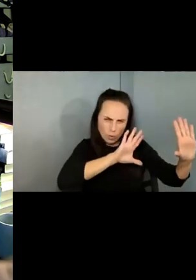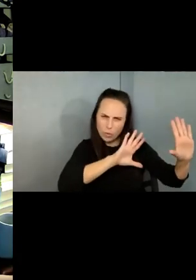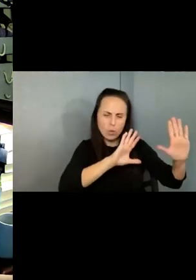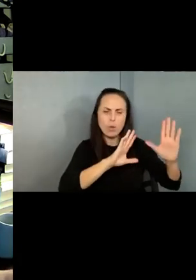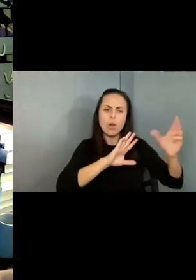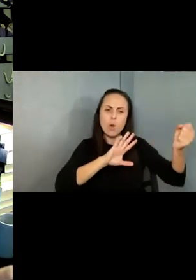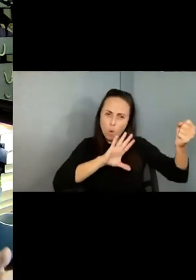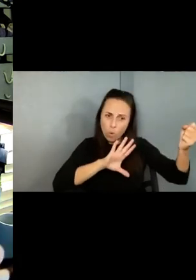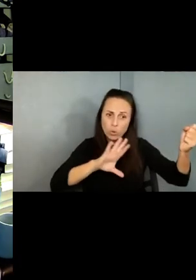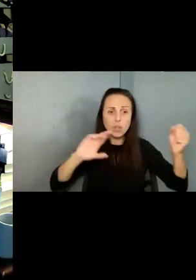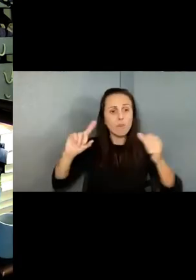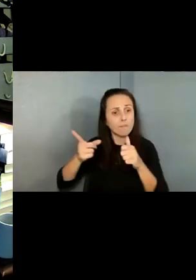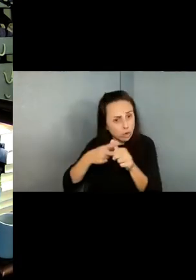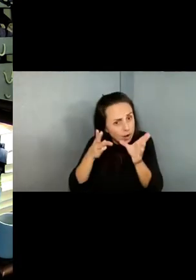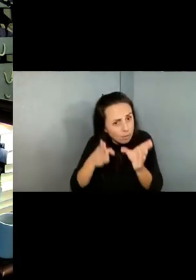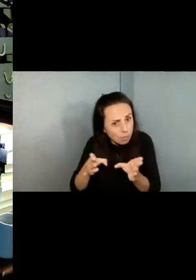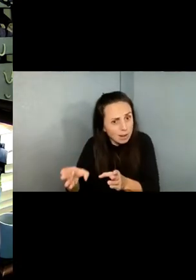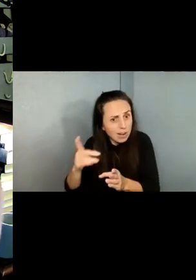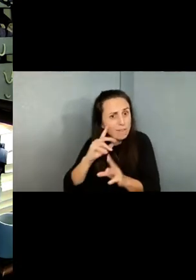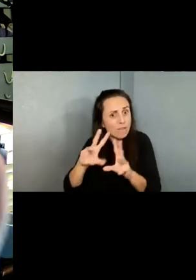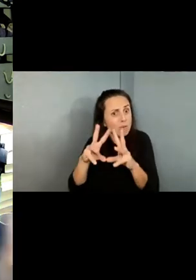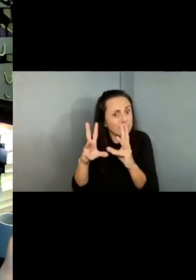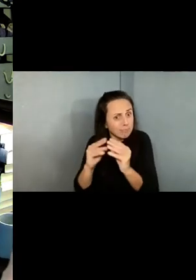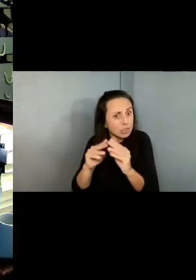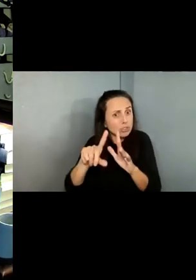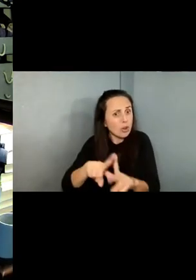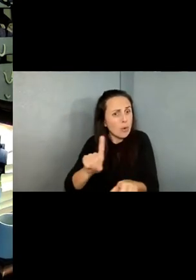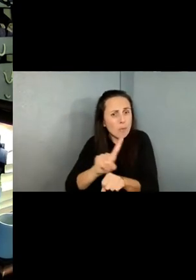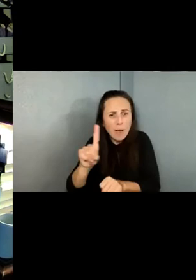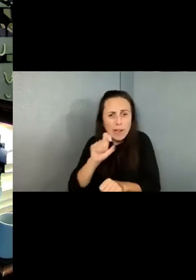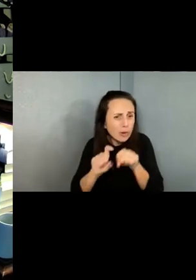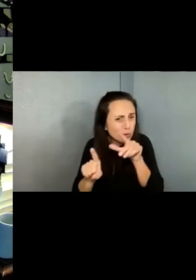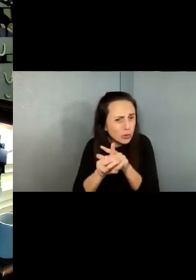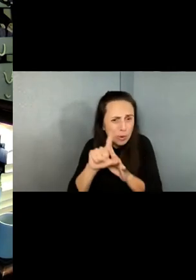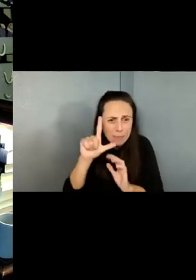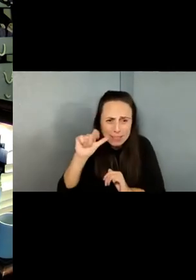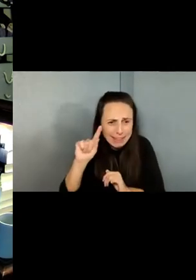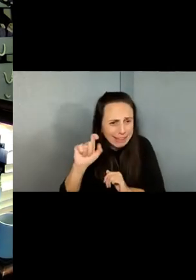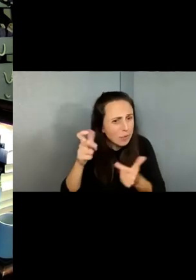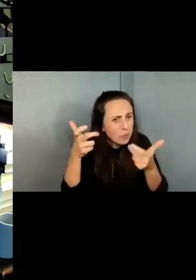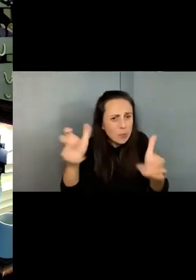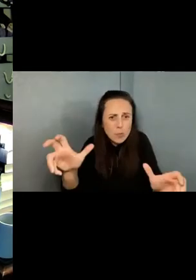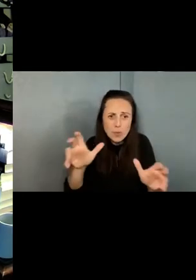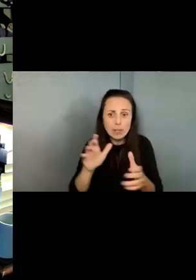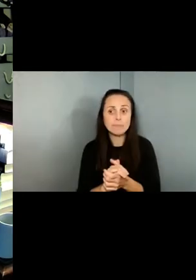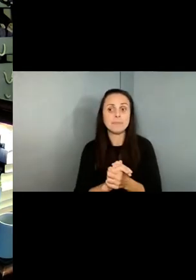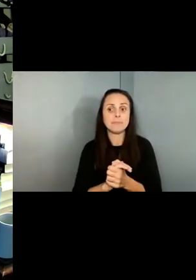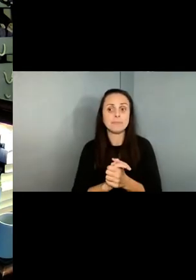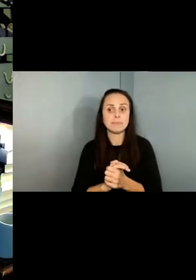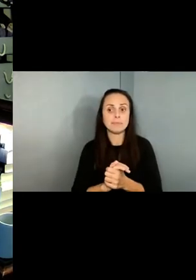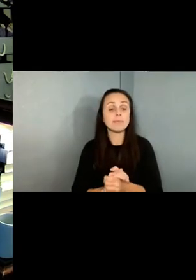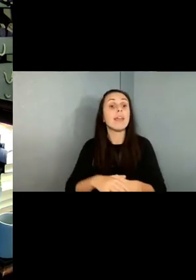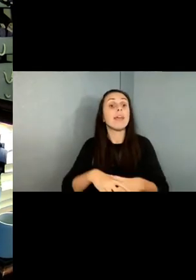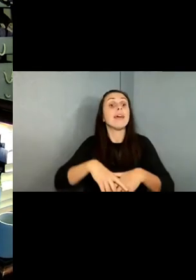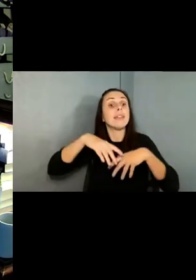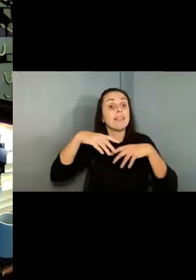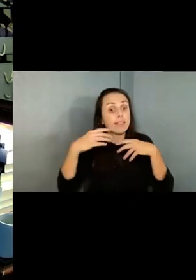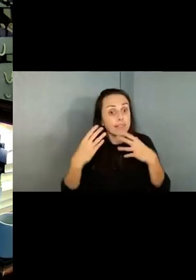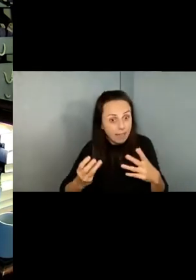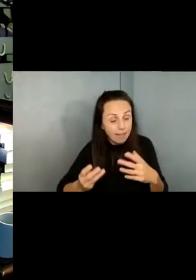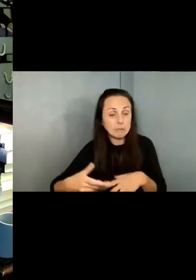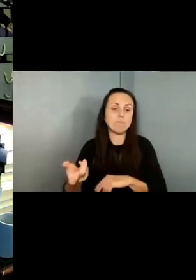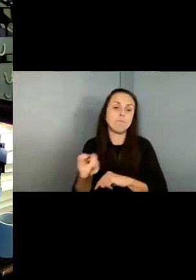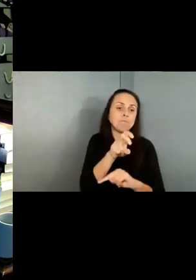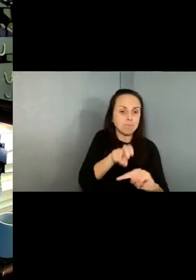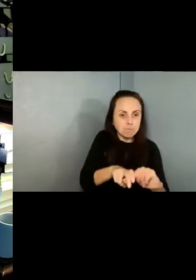the preparation for this thing that starts at 1. Don't be late for the thing that starts at 1. Then I come back to